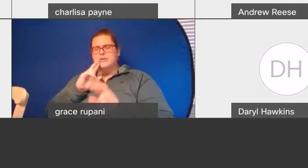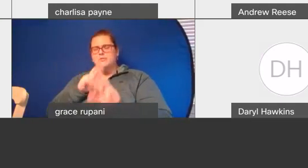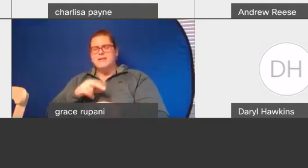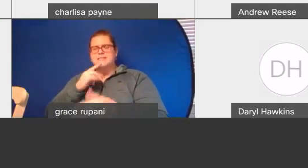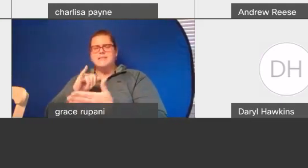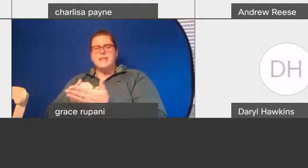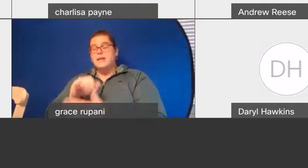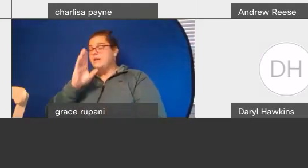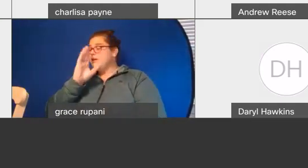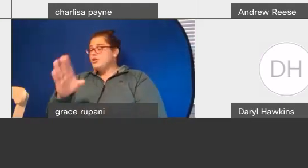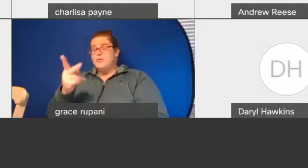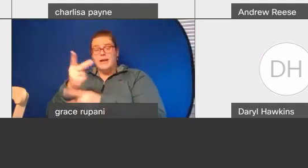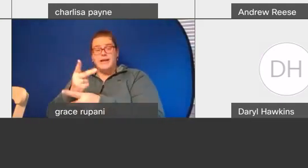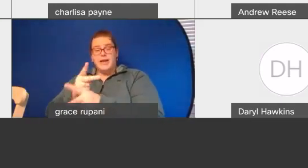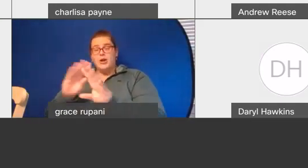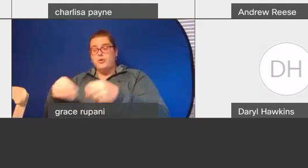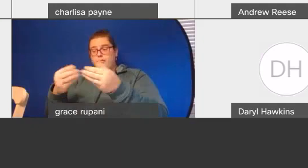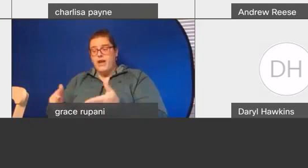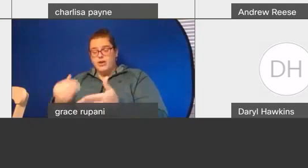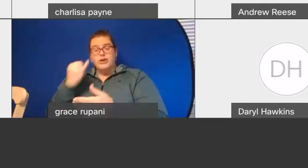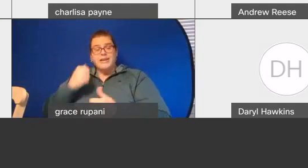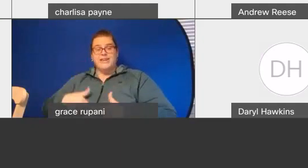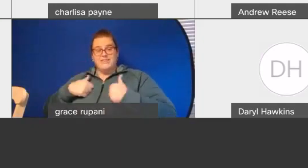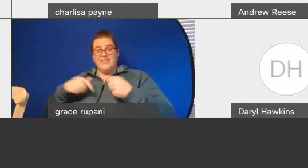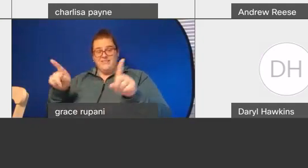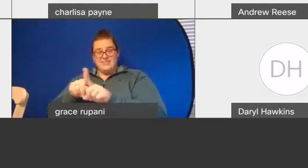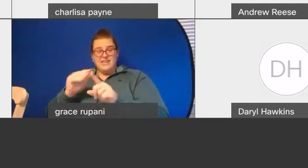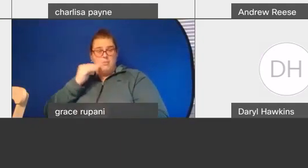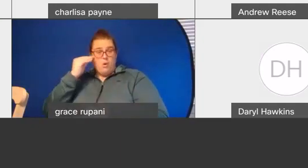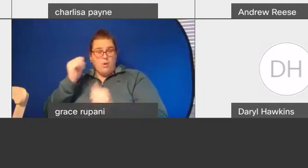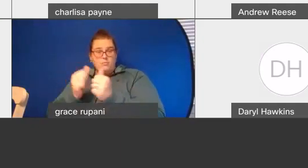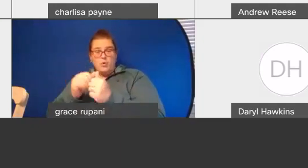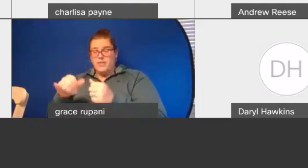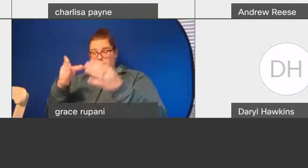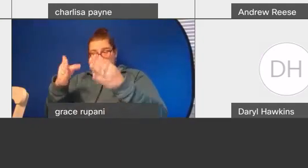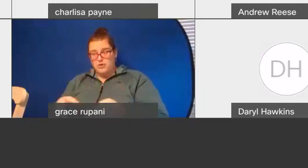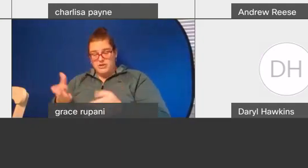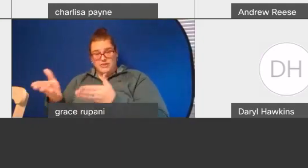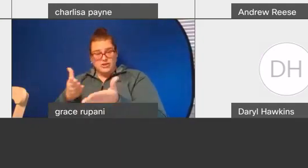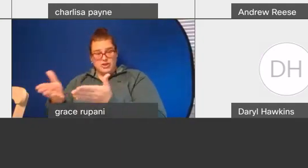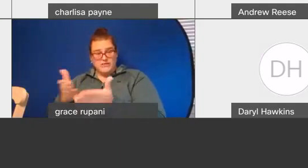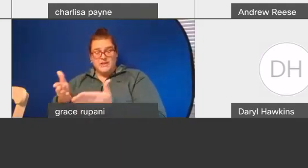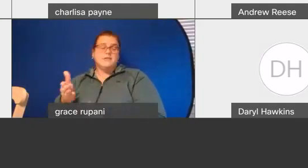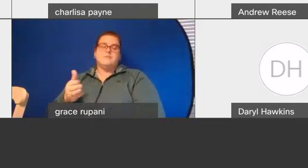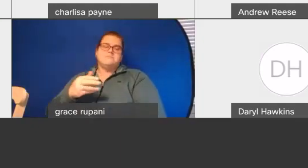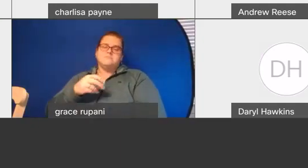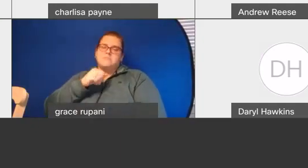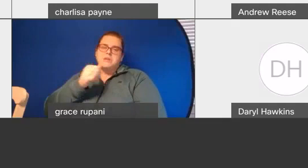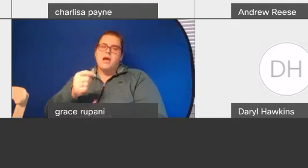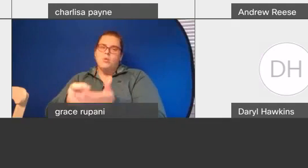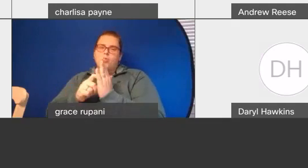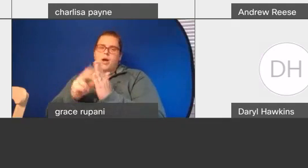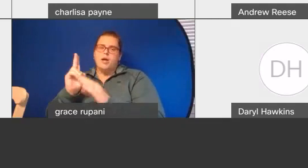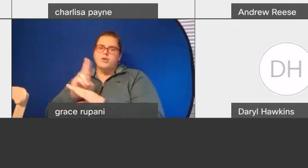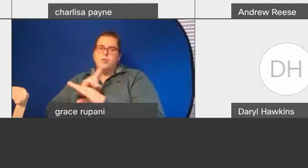the direct care provider lives in the home with the person they are serving, then they are not required to wear eye